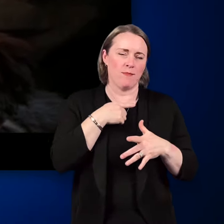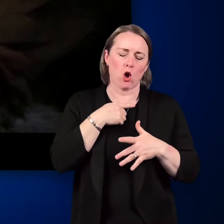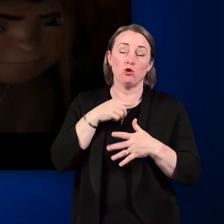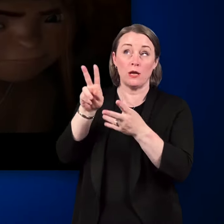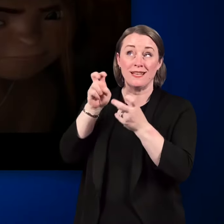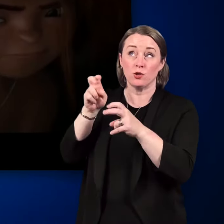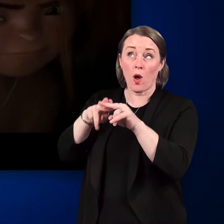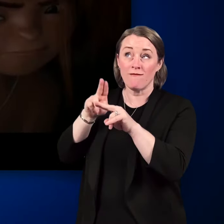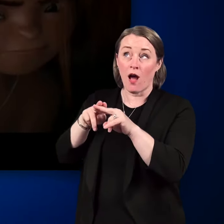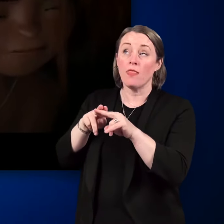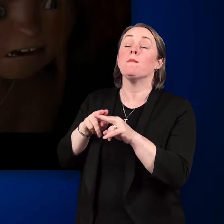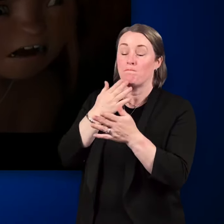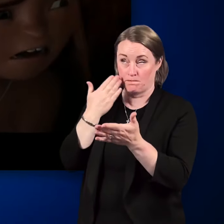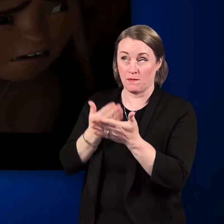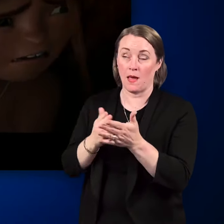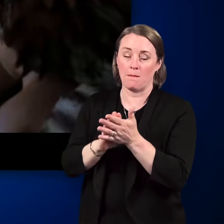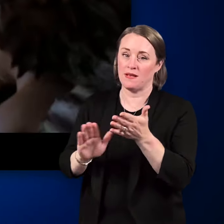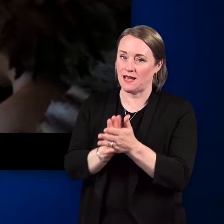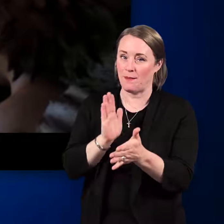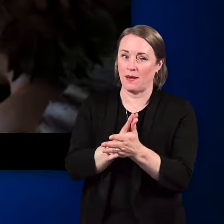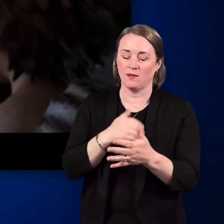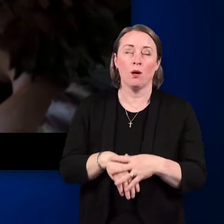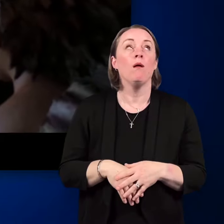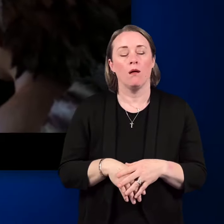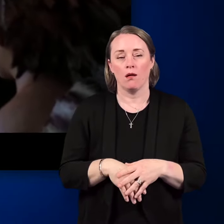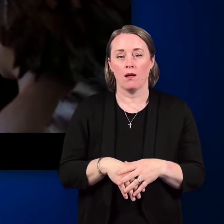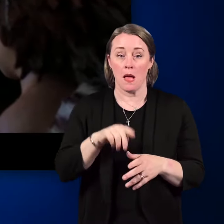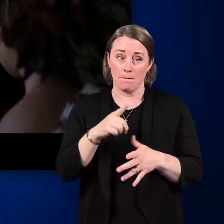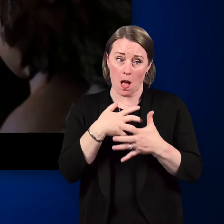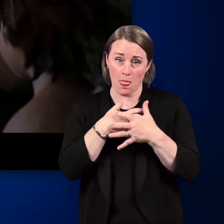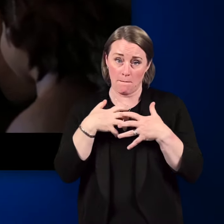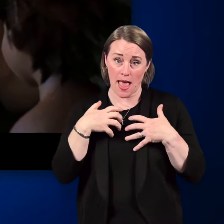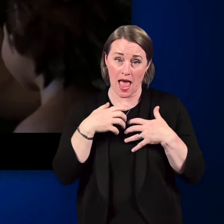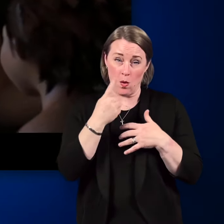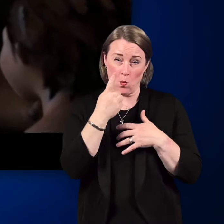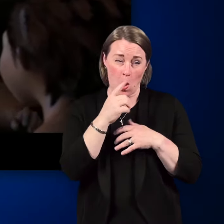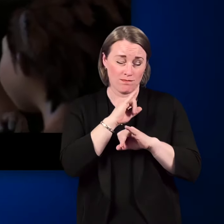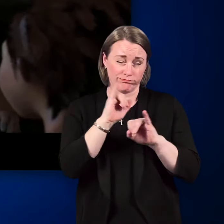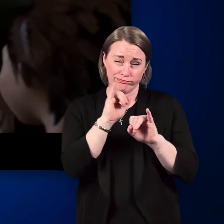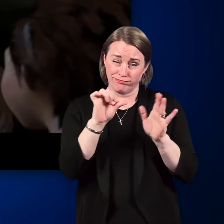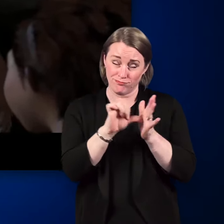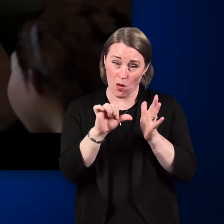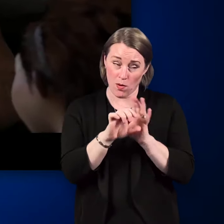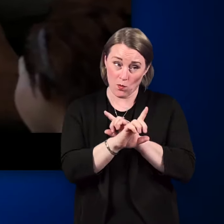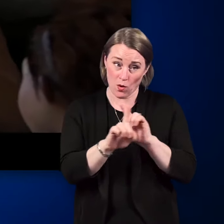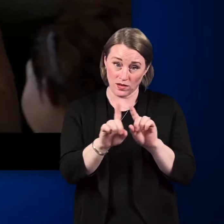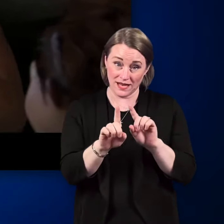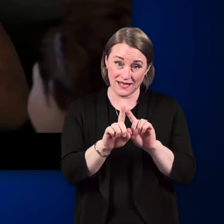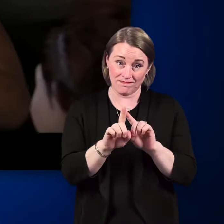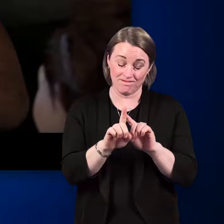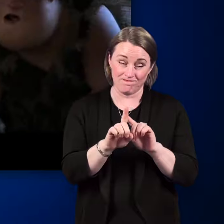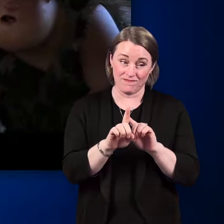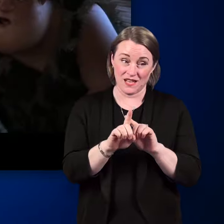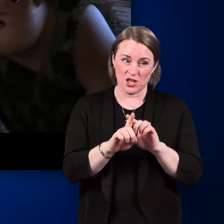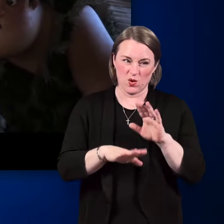her father, so she was happy. But Crispy had one terrible problem. She was filled